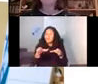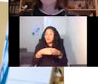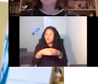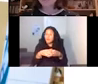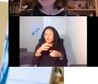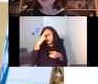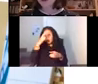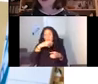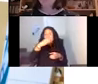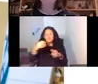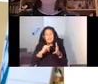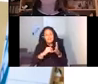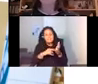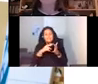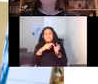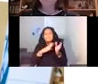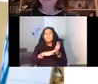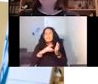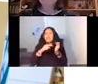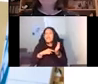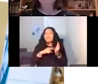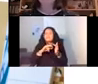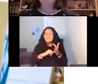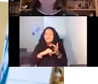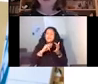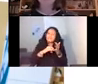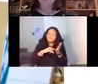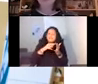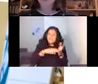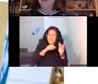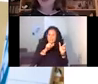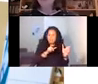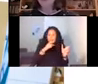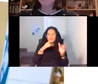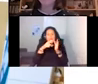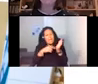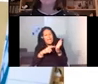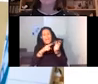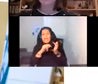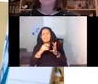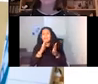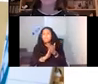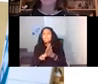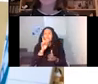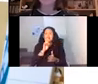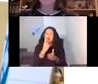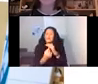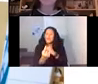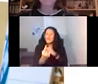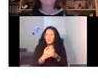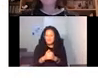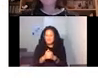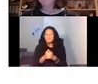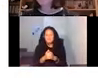Essex Steamettes. The name coming from STEAMM, which I mentioned earlier, and ETS because it's an all-girls